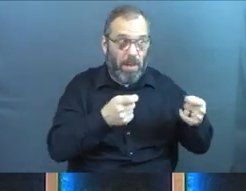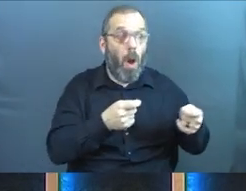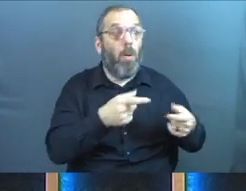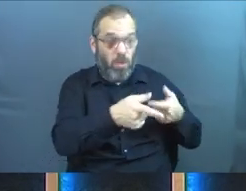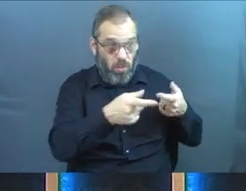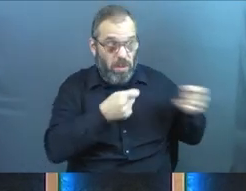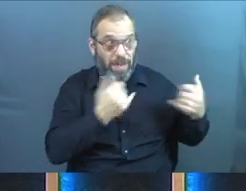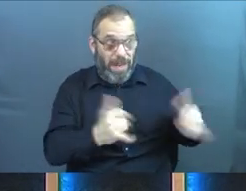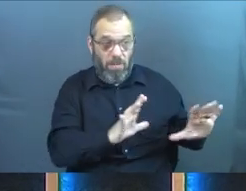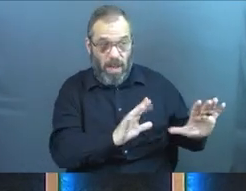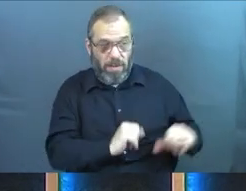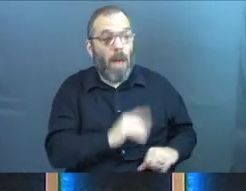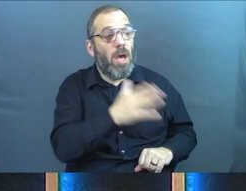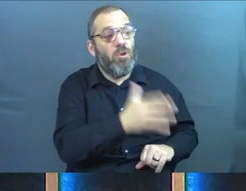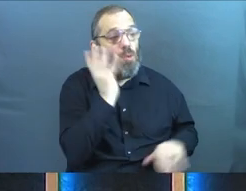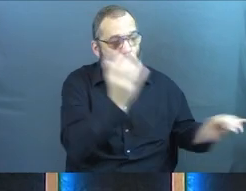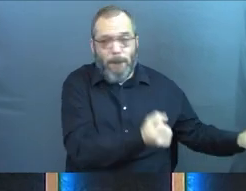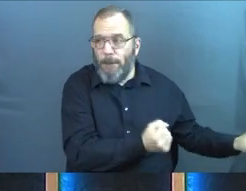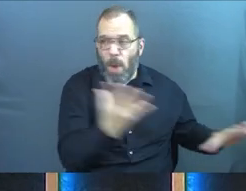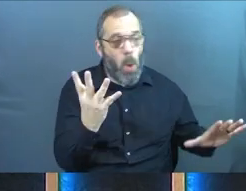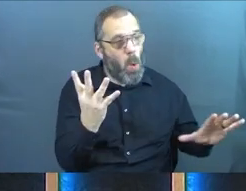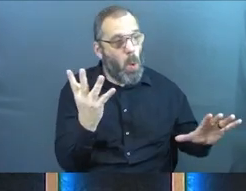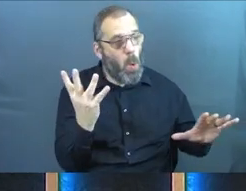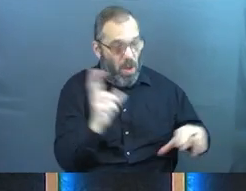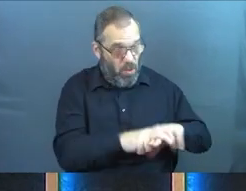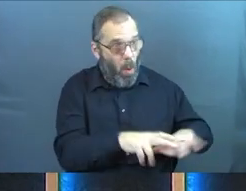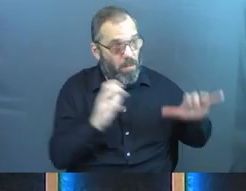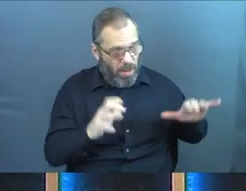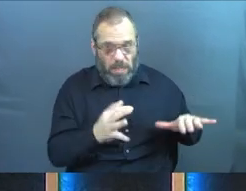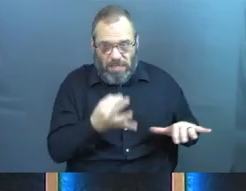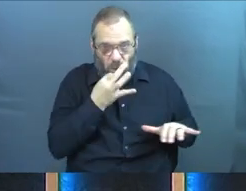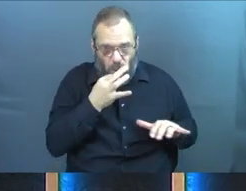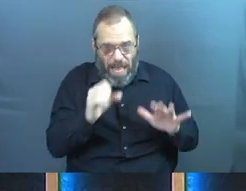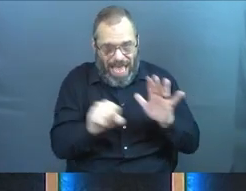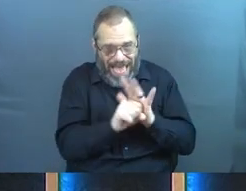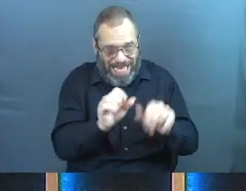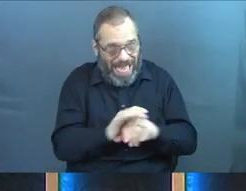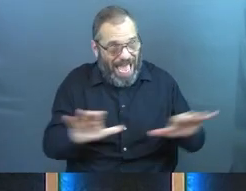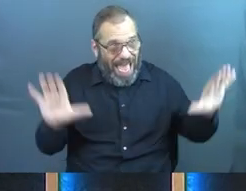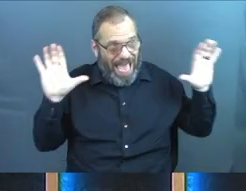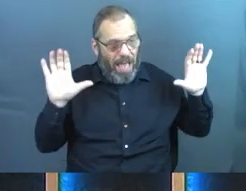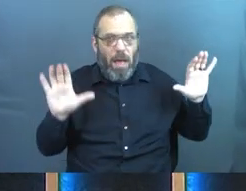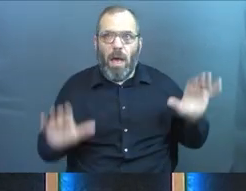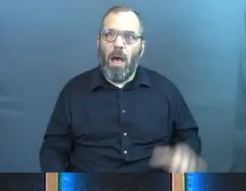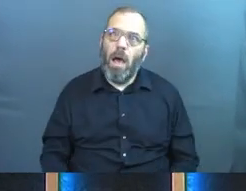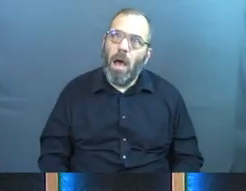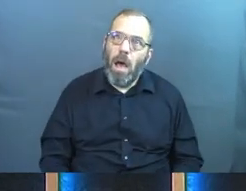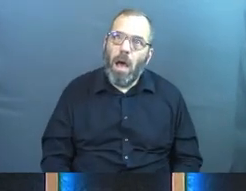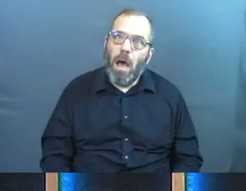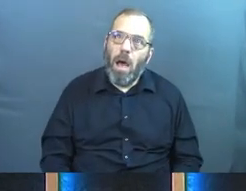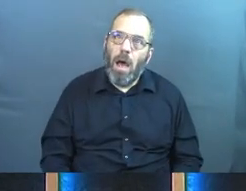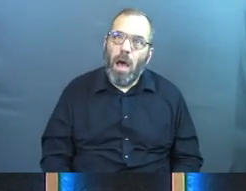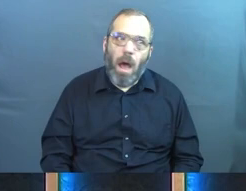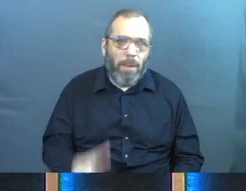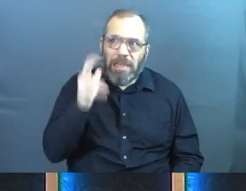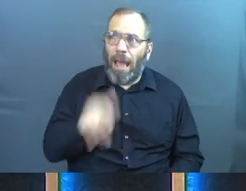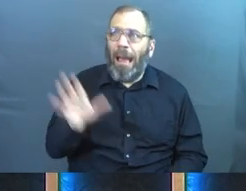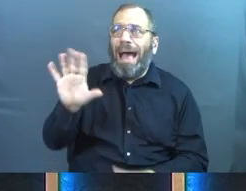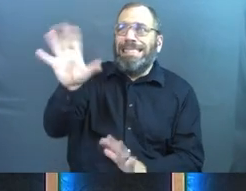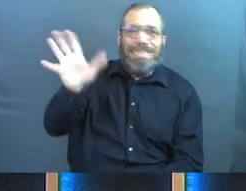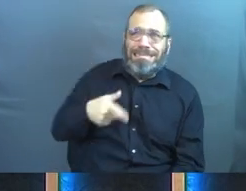Satan. But you're going to be cast off your throne as soon as I die. I mean, Satan should have raised the white flag right